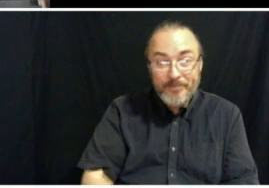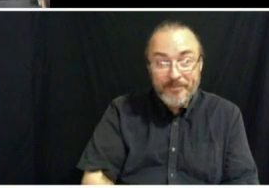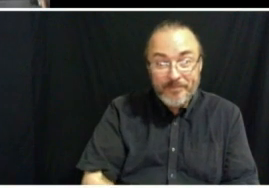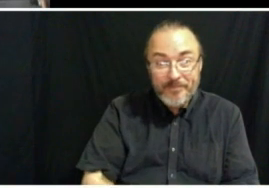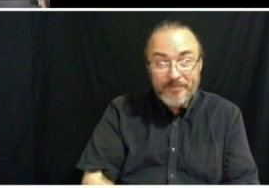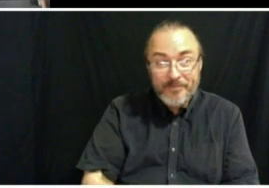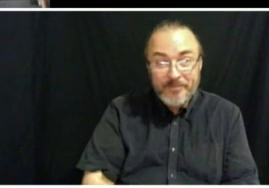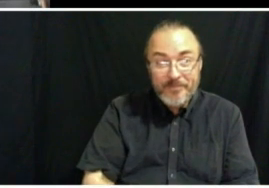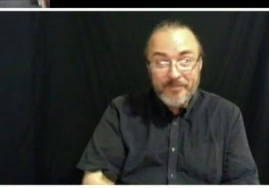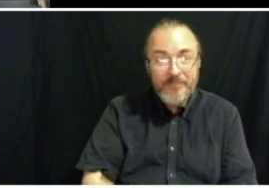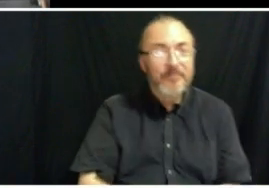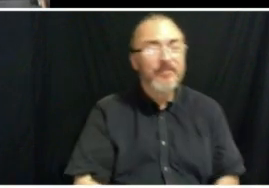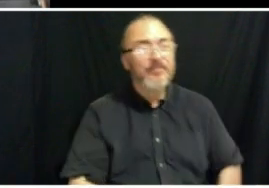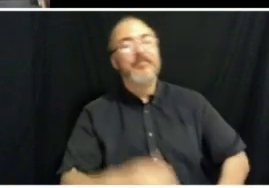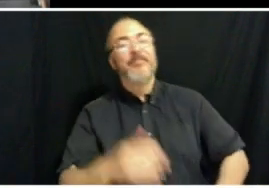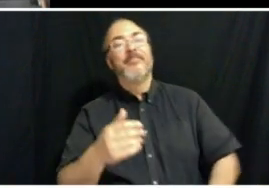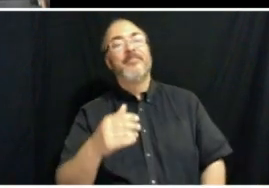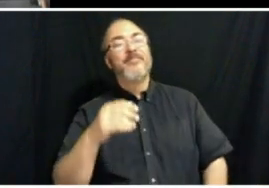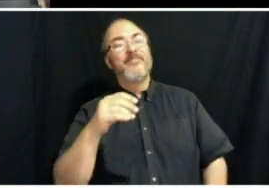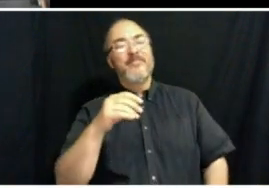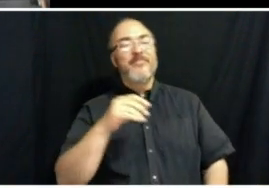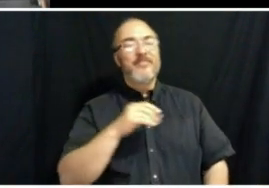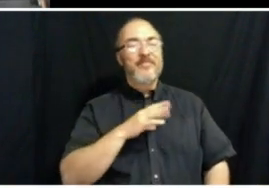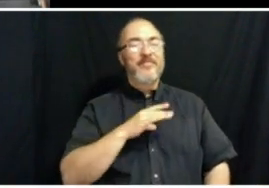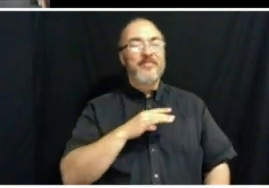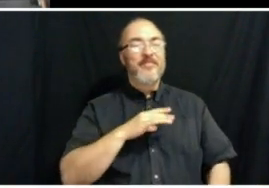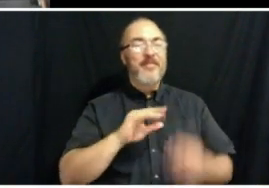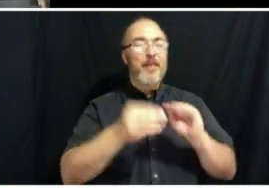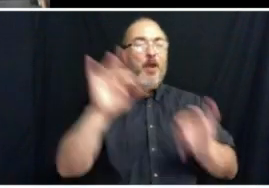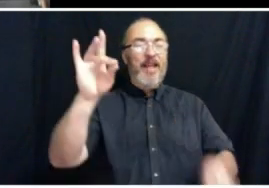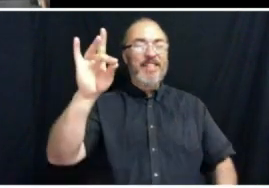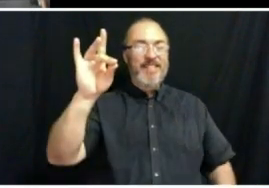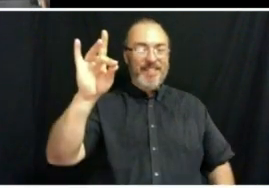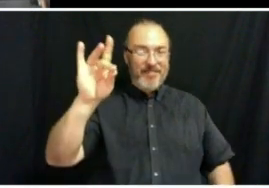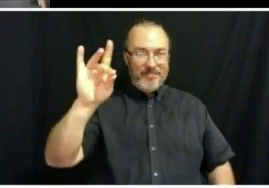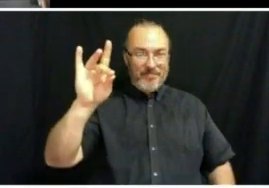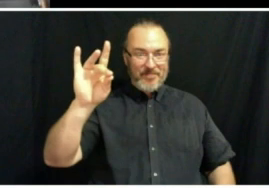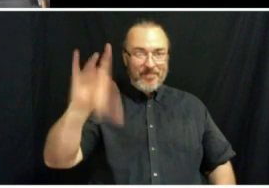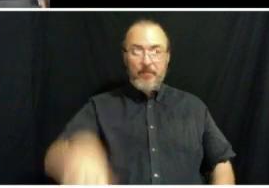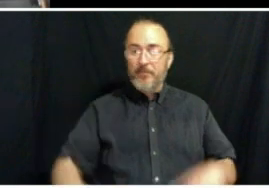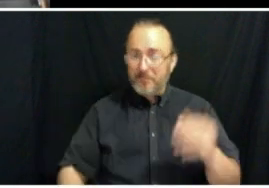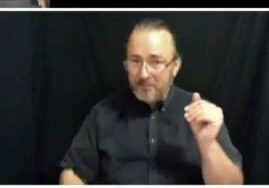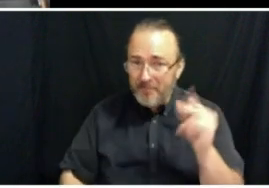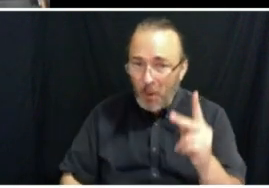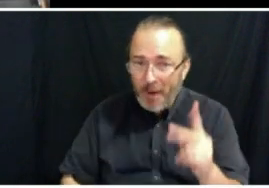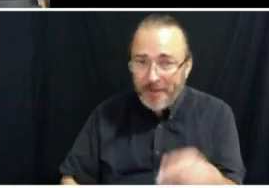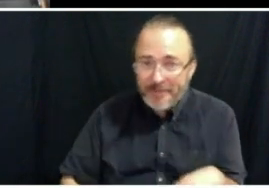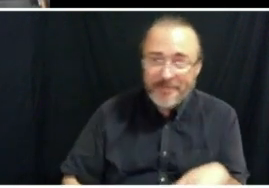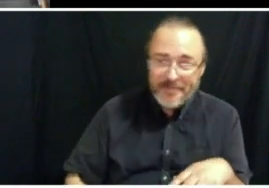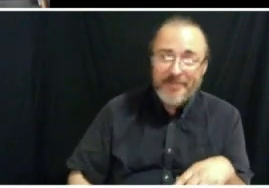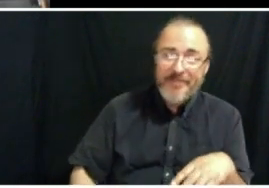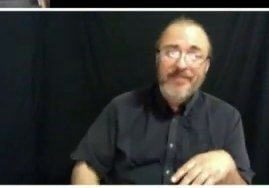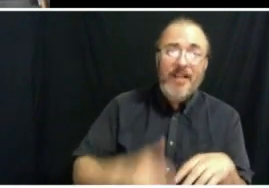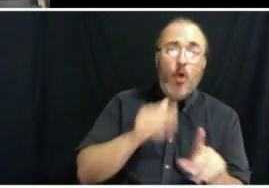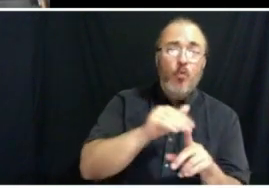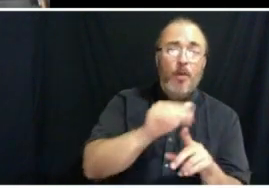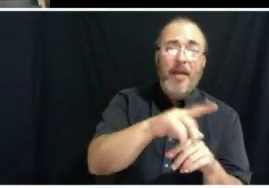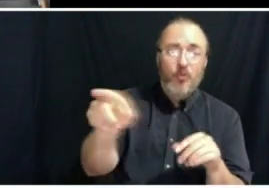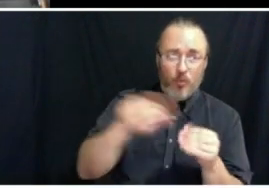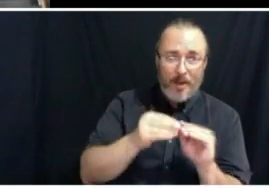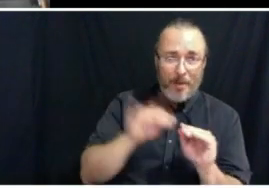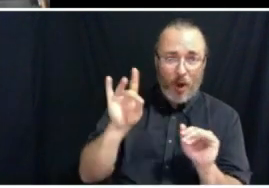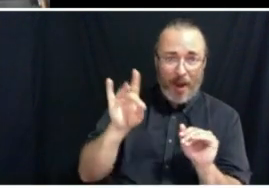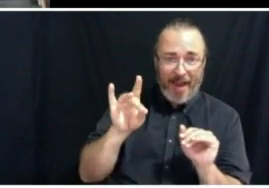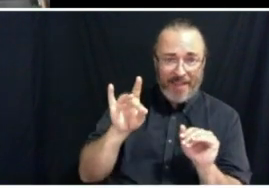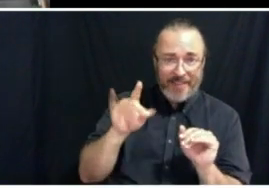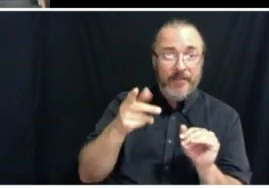Good, but I'll go with 8. All right, and just to remind everybody, number 8, get those